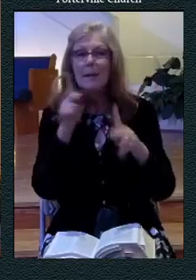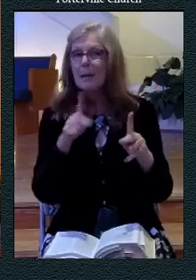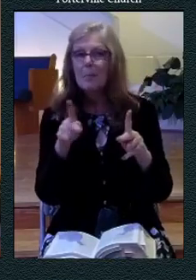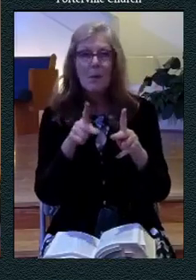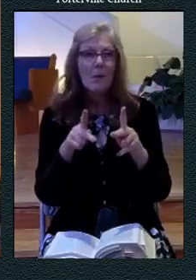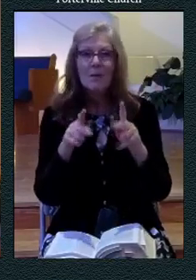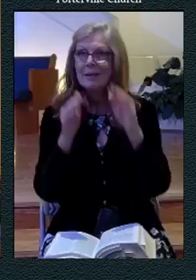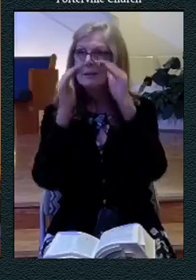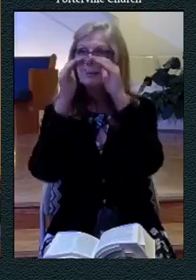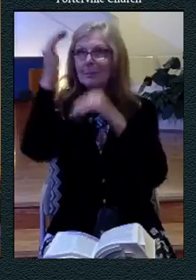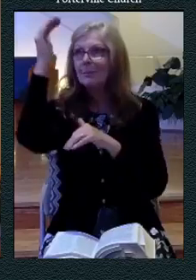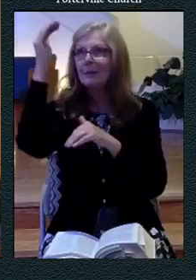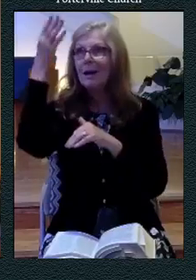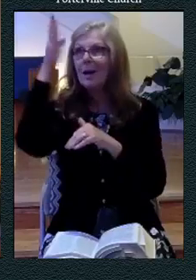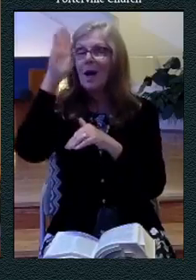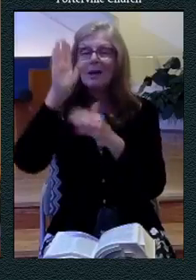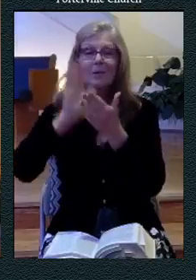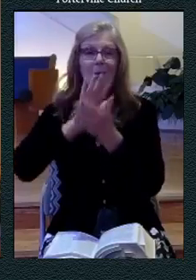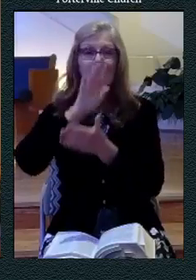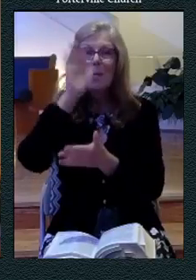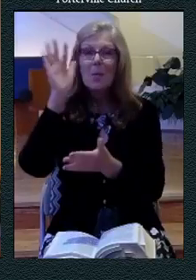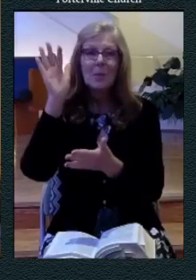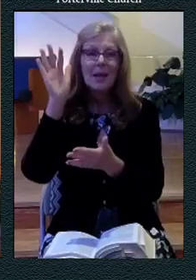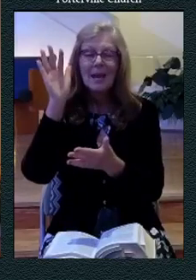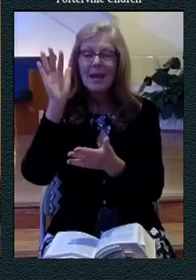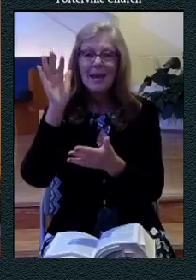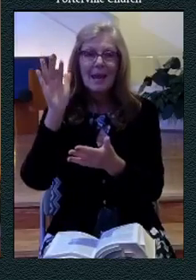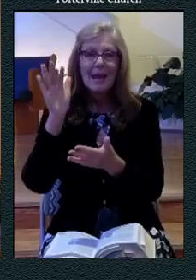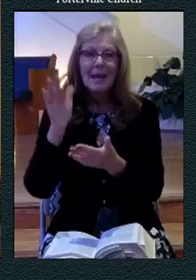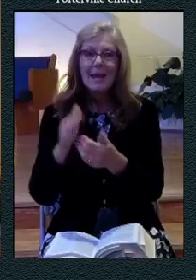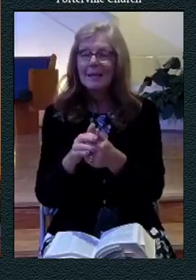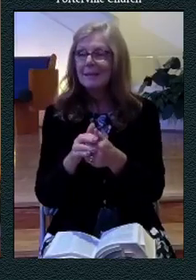God, being justified as a gift by His